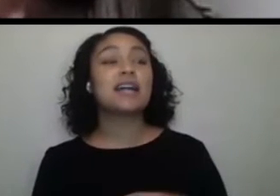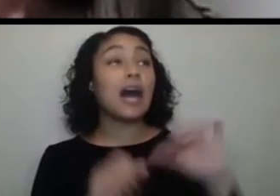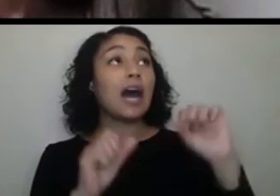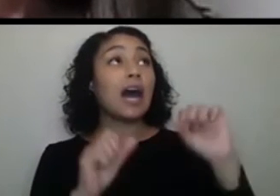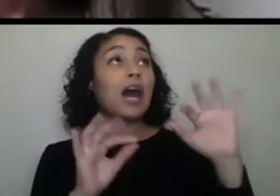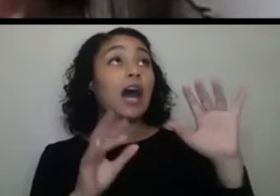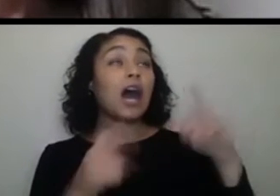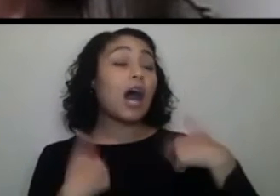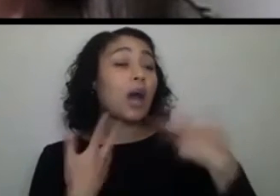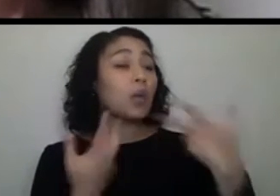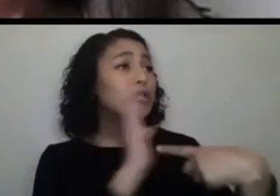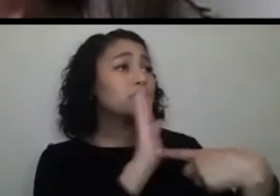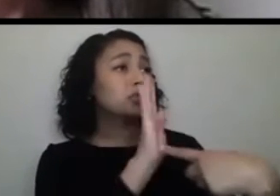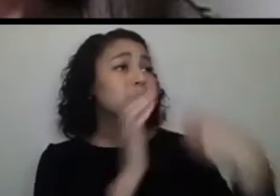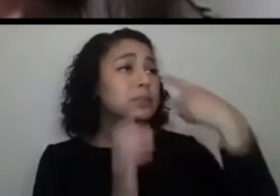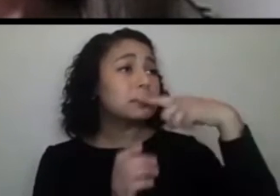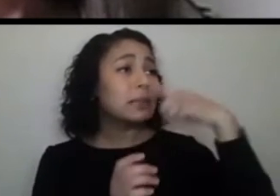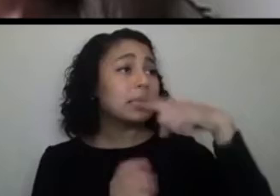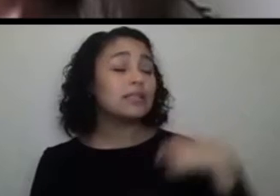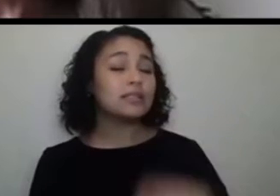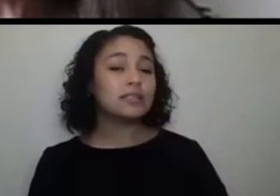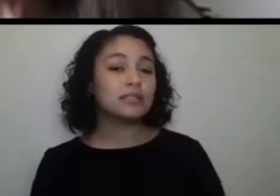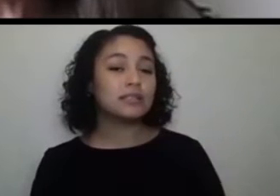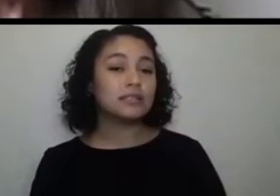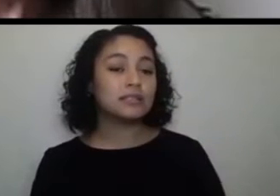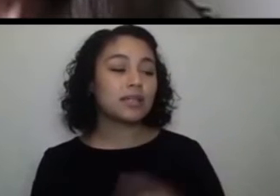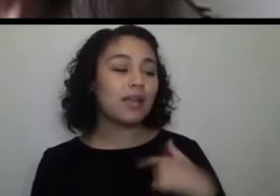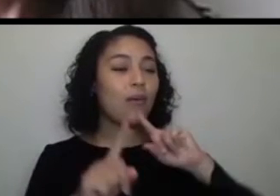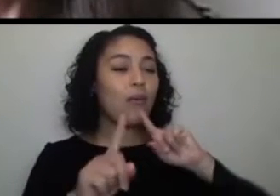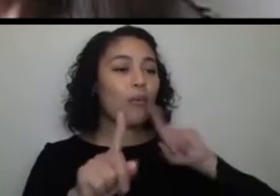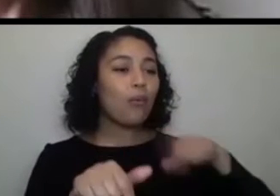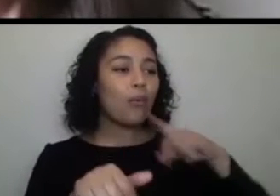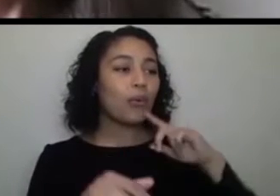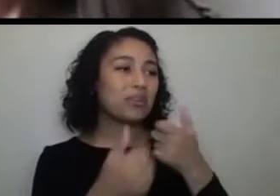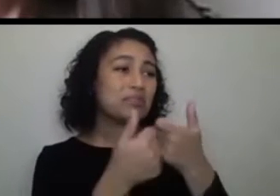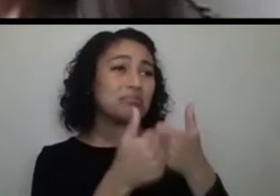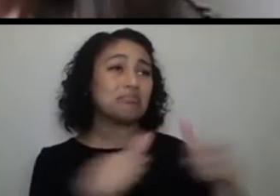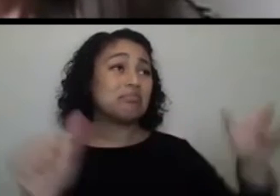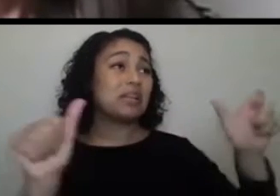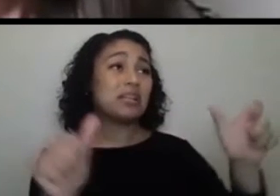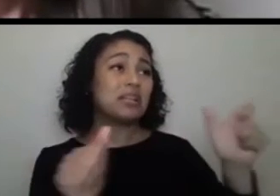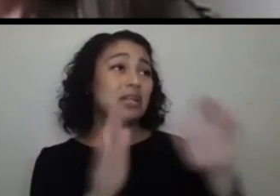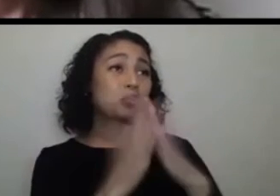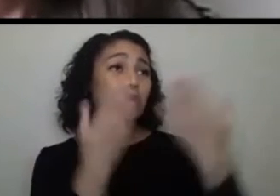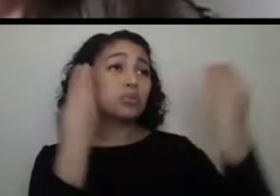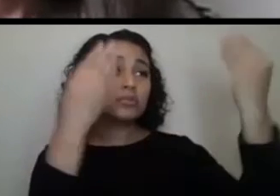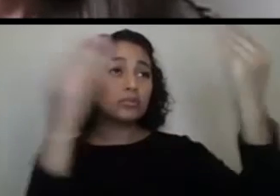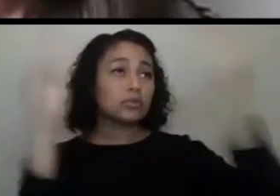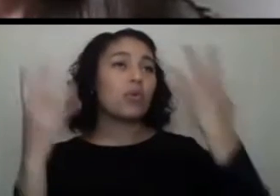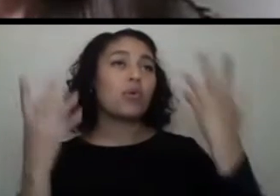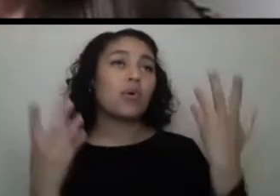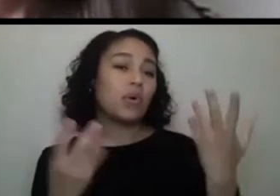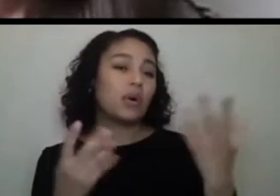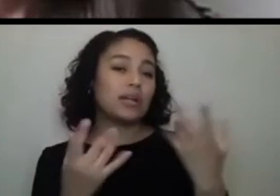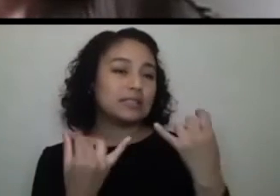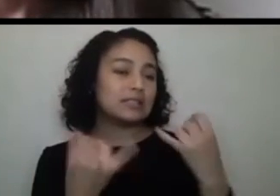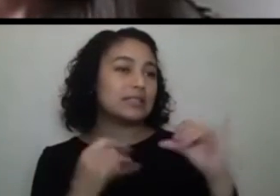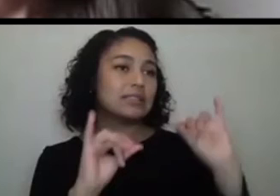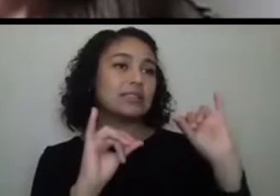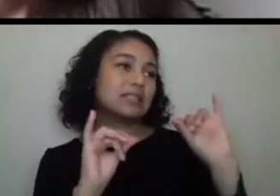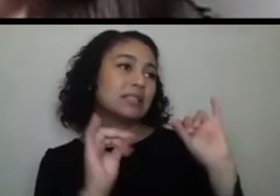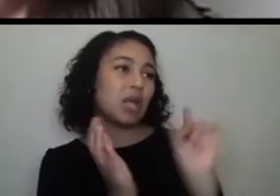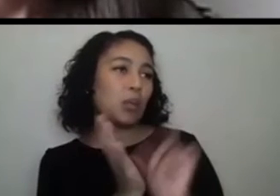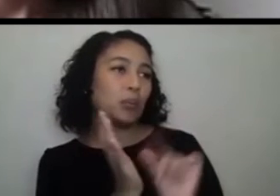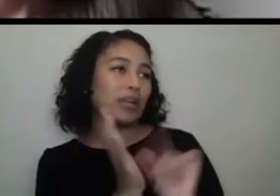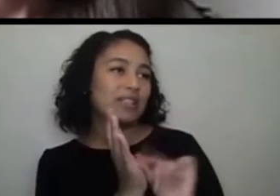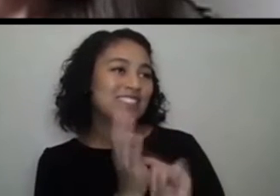like to show you. I mean, you can buy it. You can order it pretty much anywhere, any bookstore. It's still very much in print, but I'd like